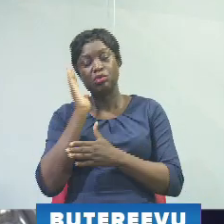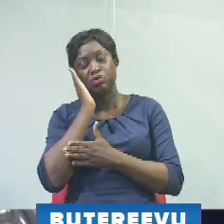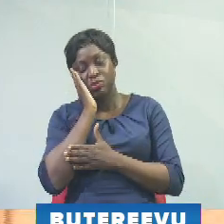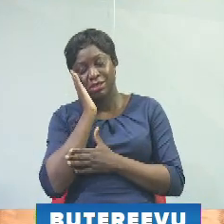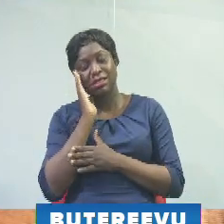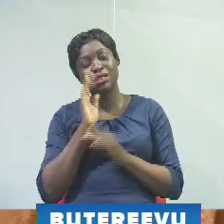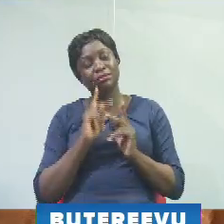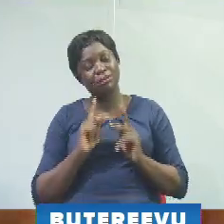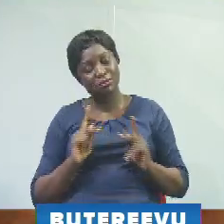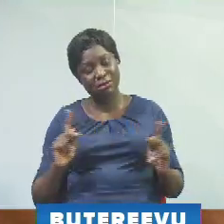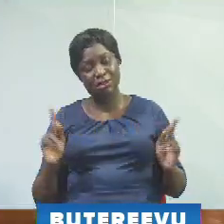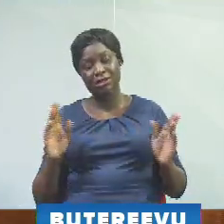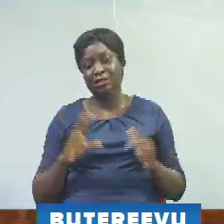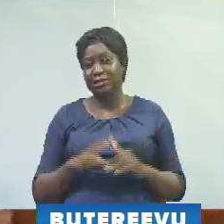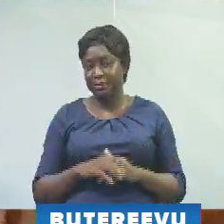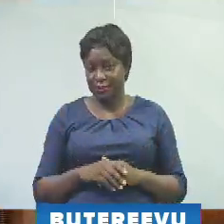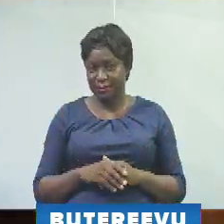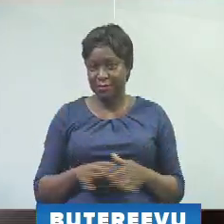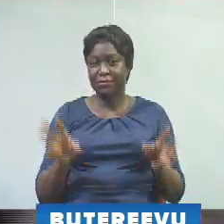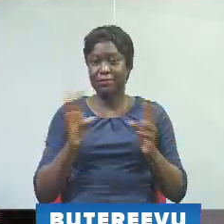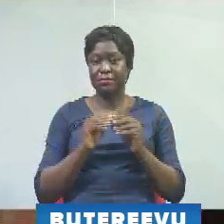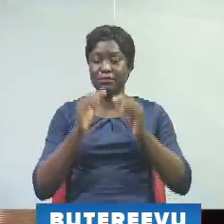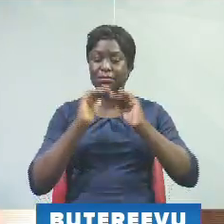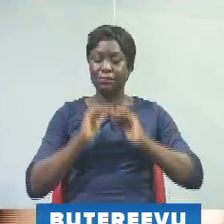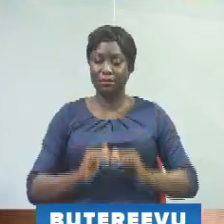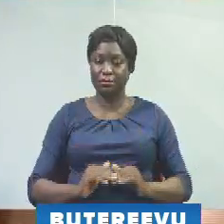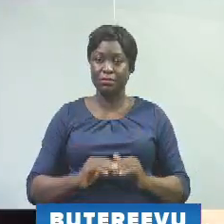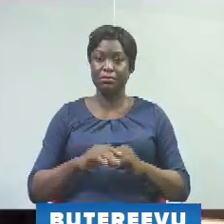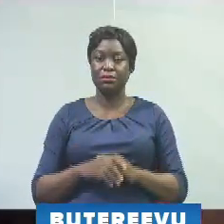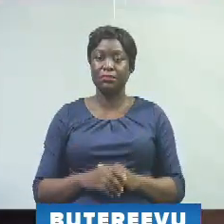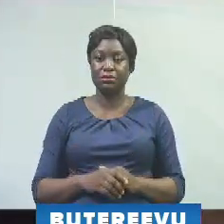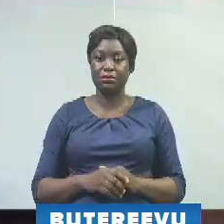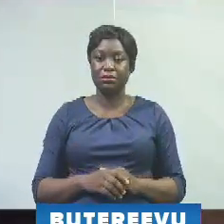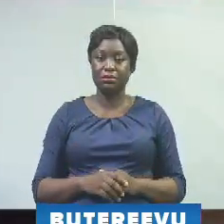bulungi. Louis Chironde, BBS Terefayina,